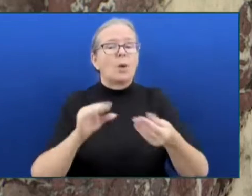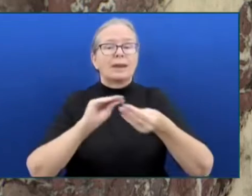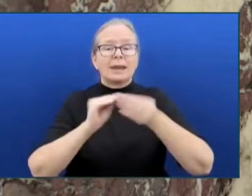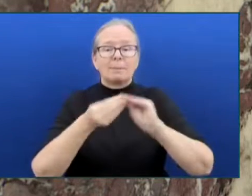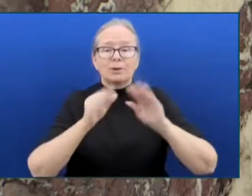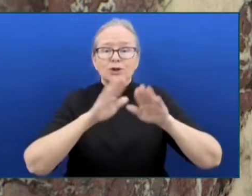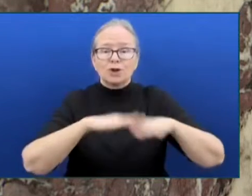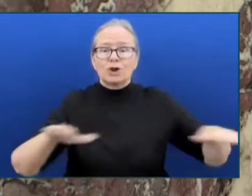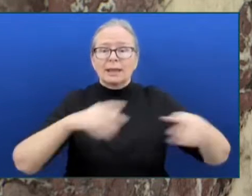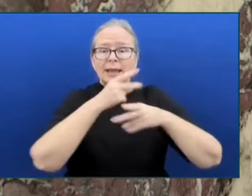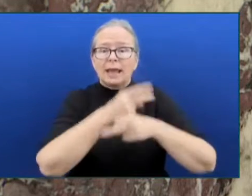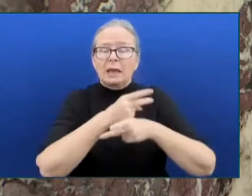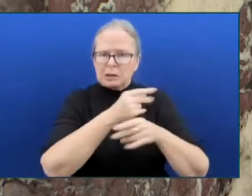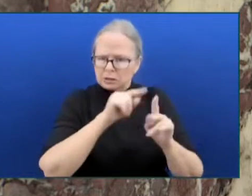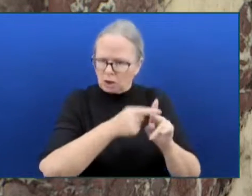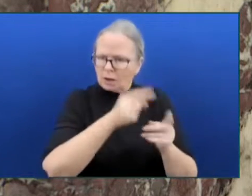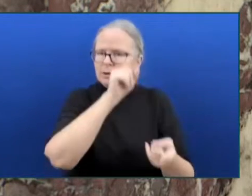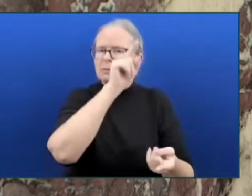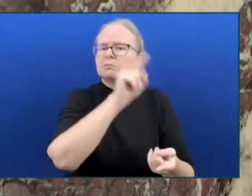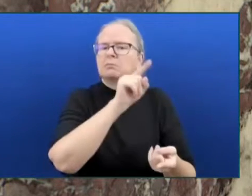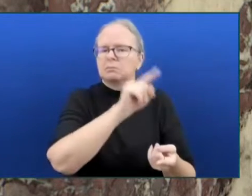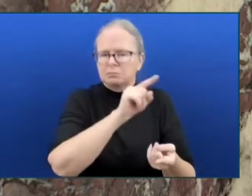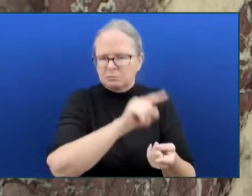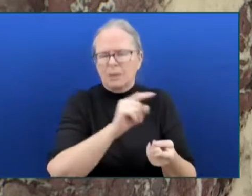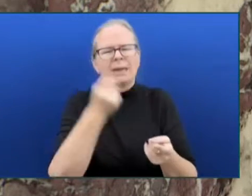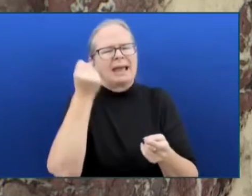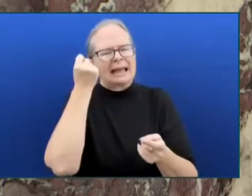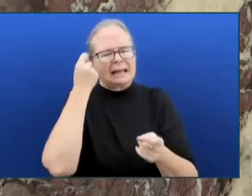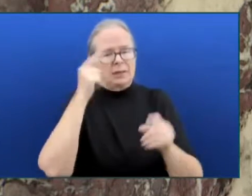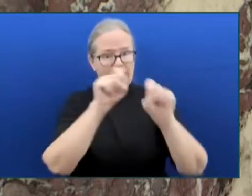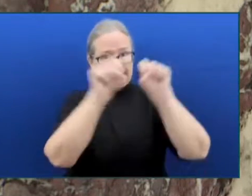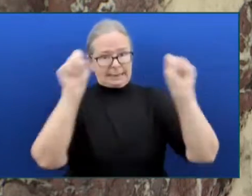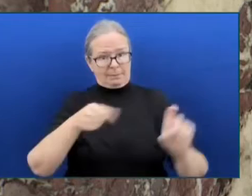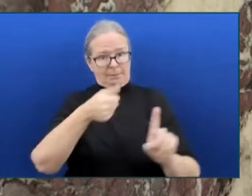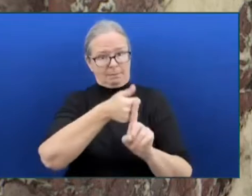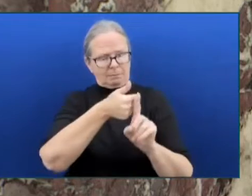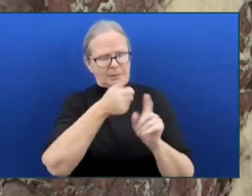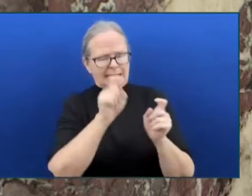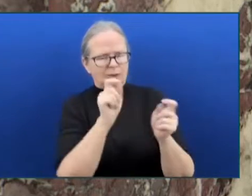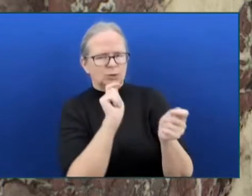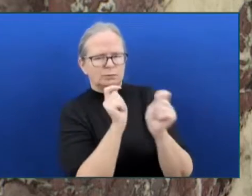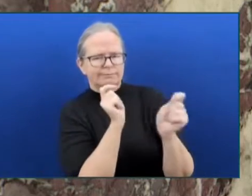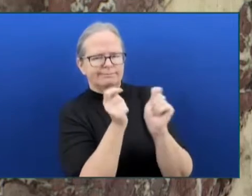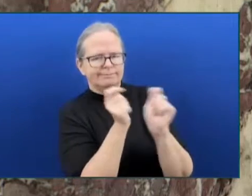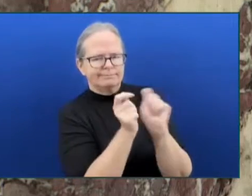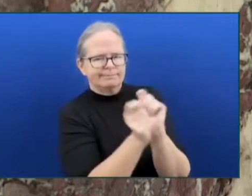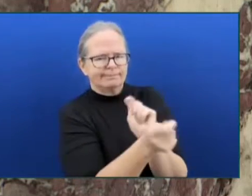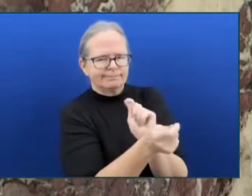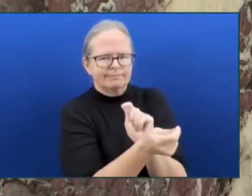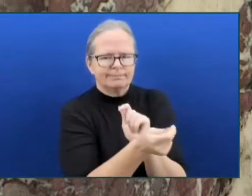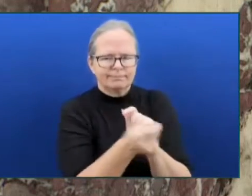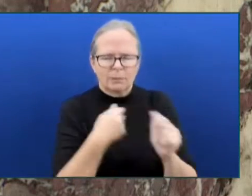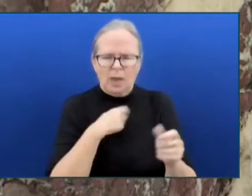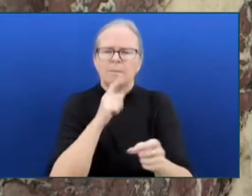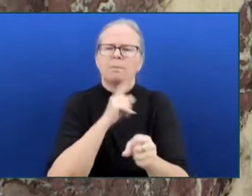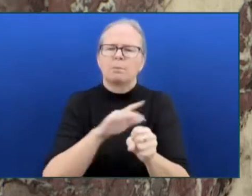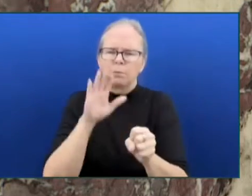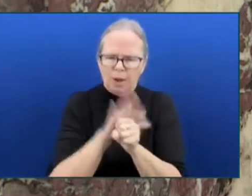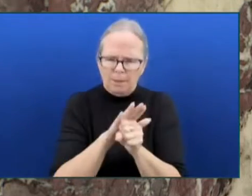to the system. I am absolutely determined to make sure that we continue to make those improvements to keep all of our children